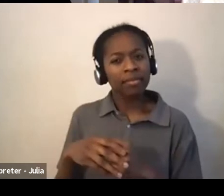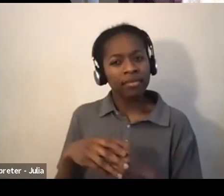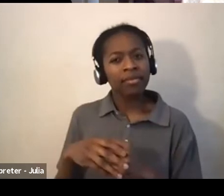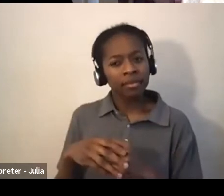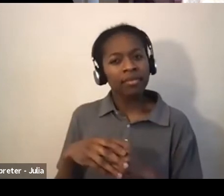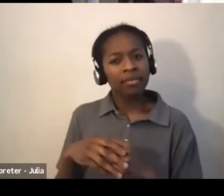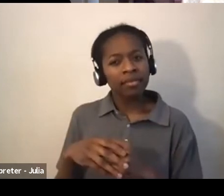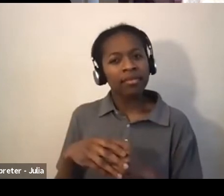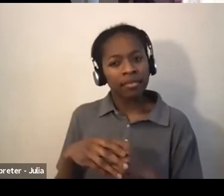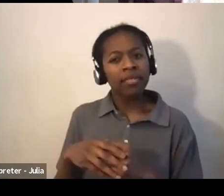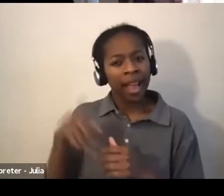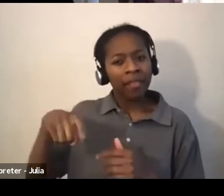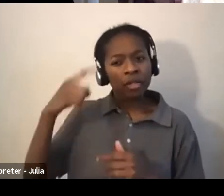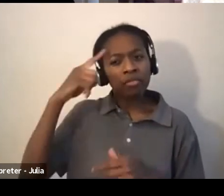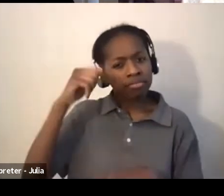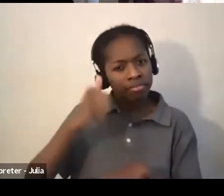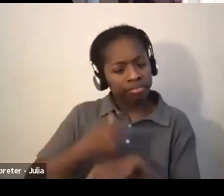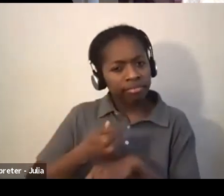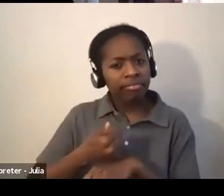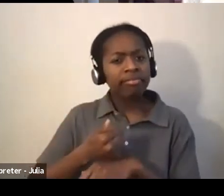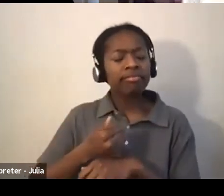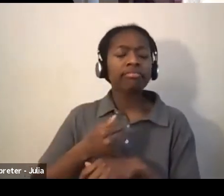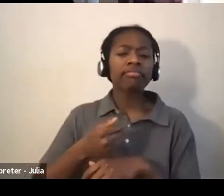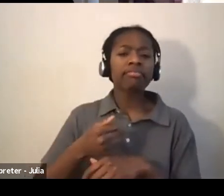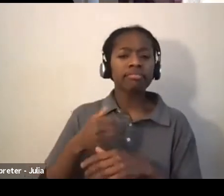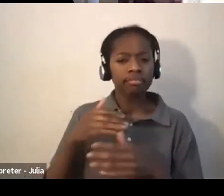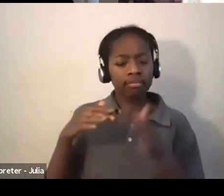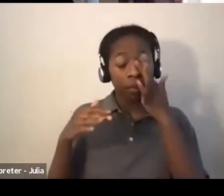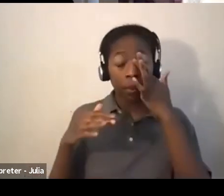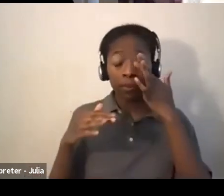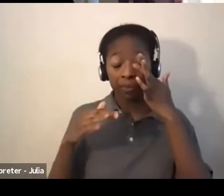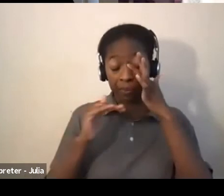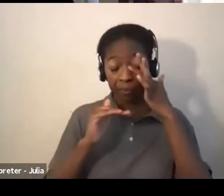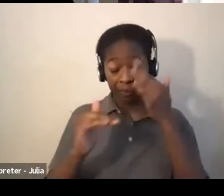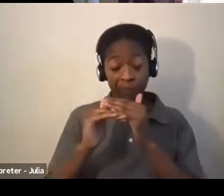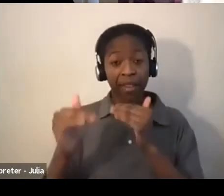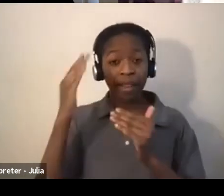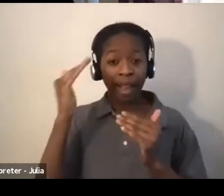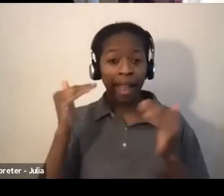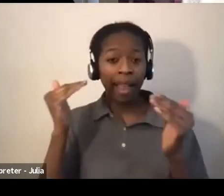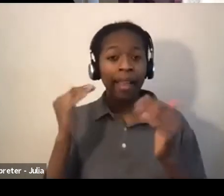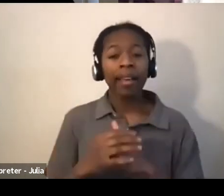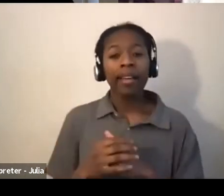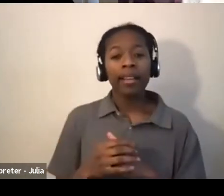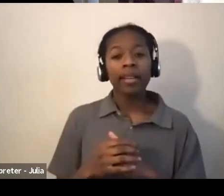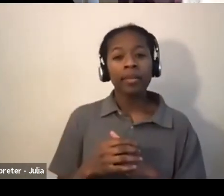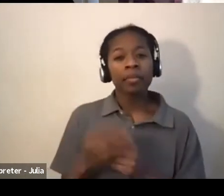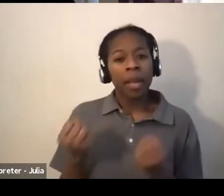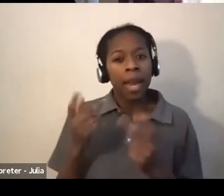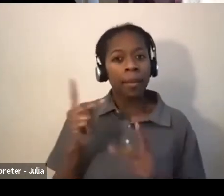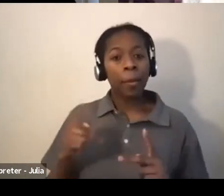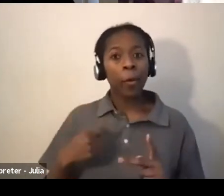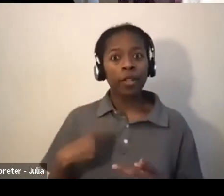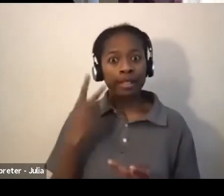each other. You have to, you know, be level-headed. And I think nowadays also with the social media and the internet, a lot of people just see something right away